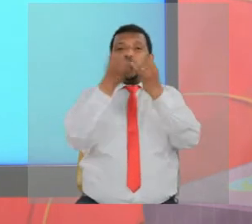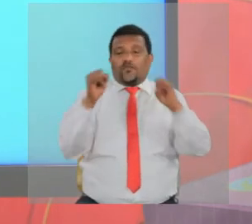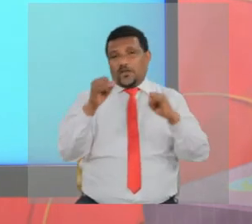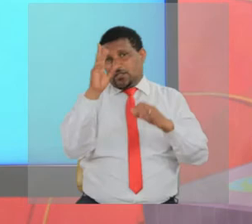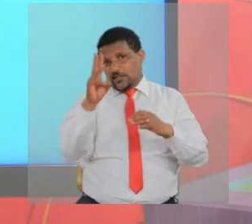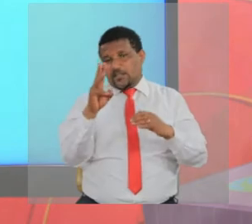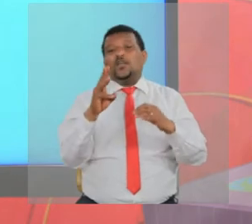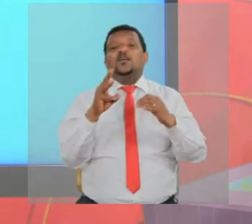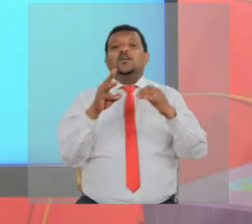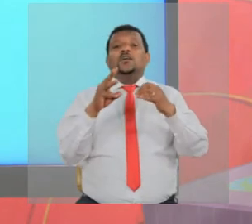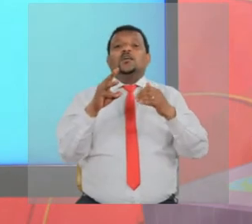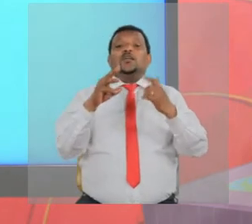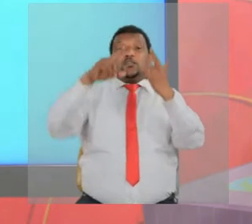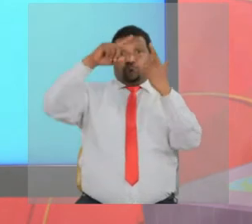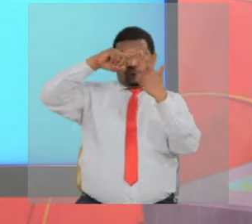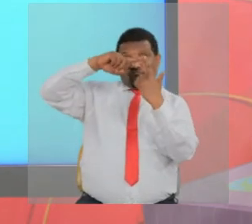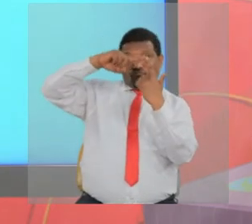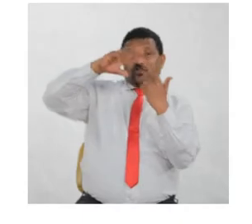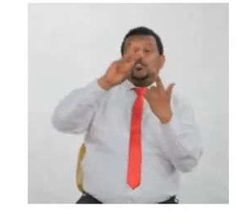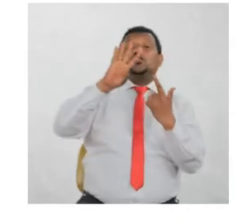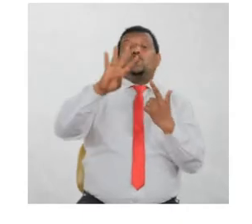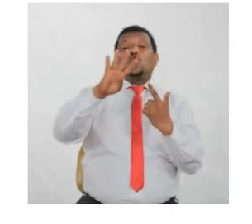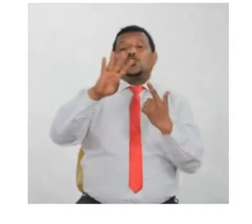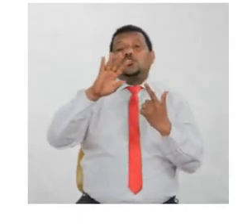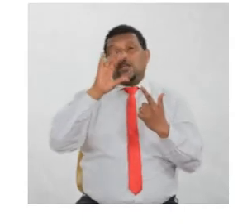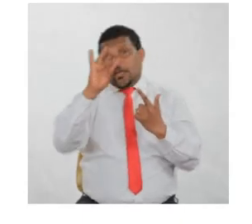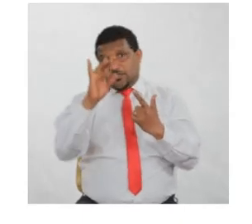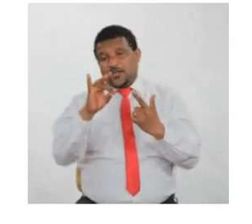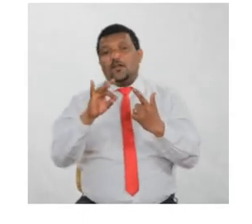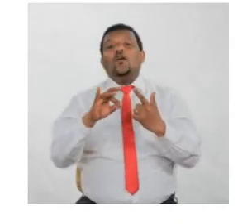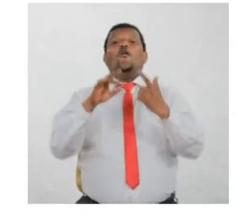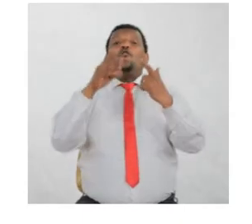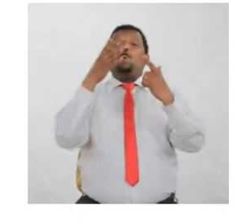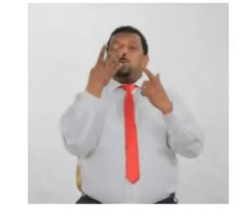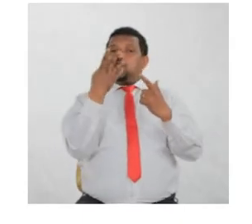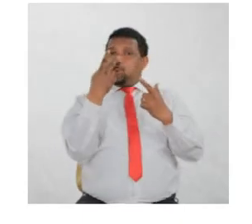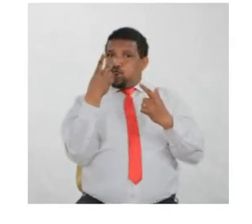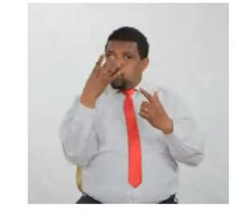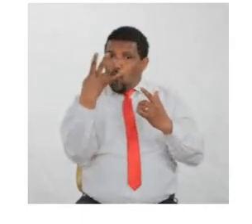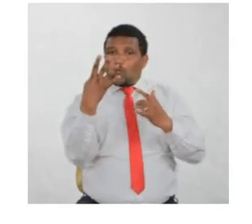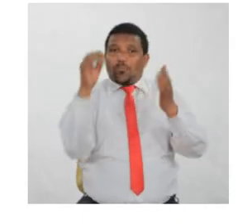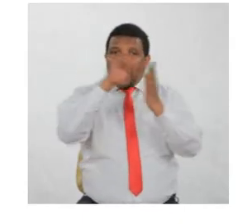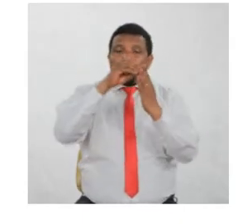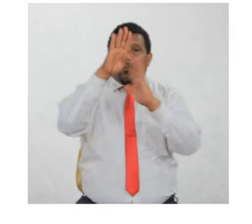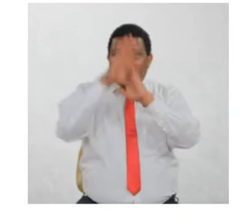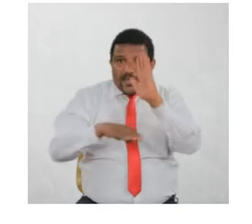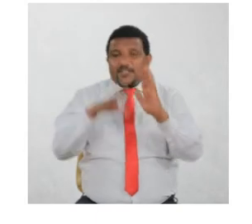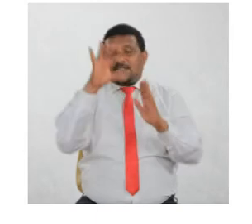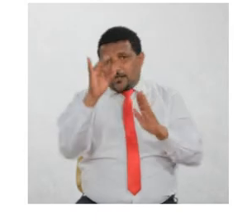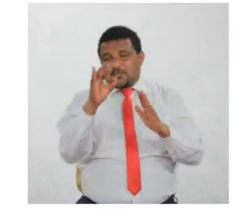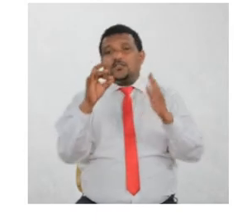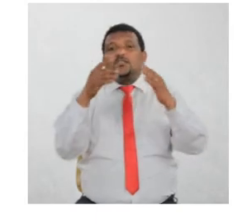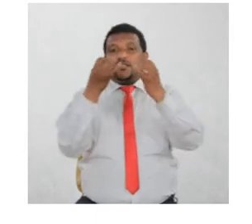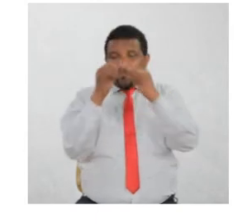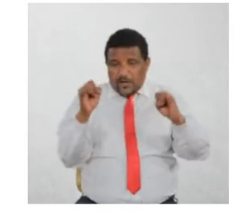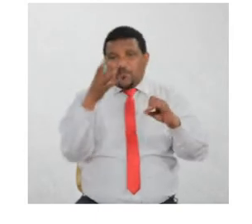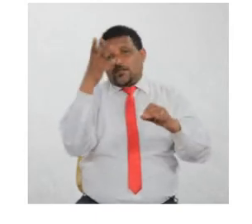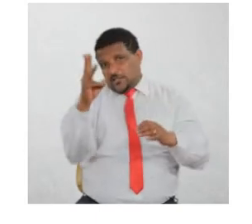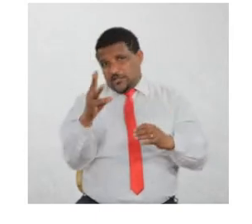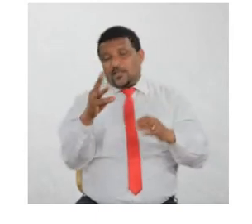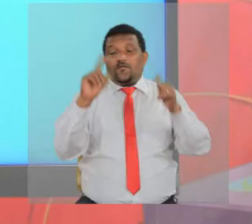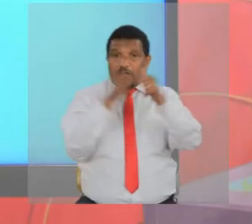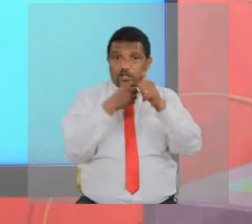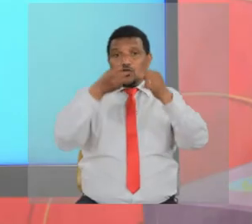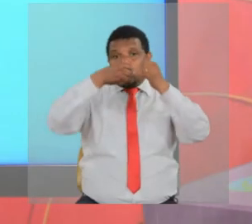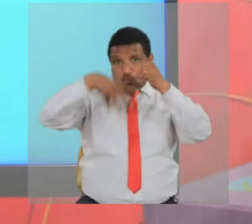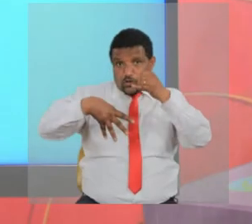roots. The square root of 64 is 8, and this is 4 plus or minus 8 divided by 6. The first root is 4 plus